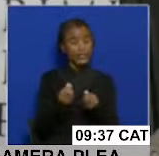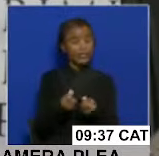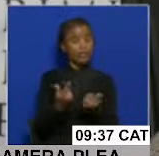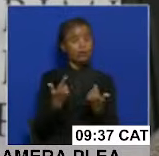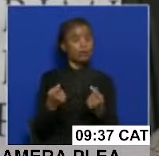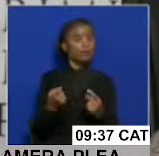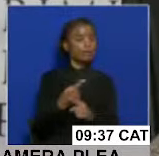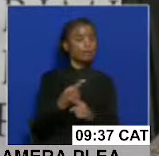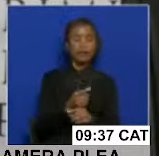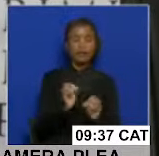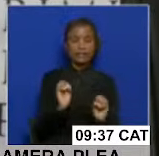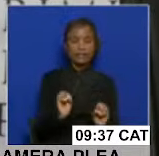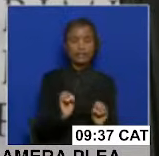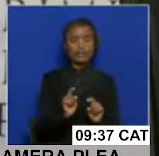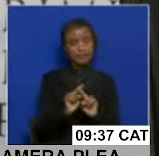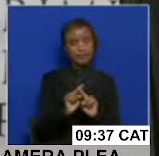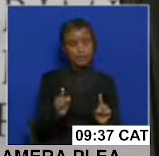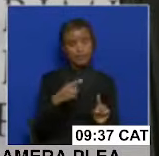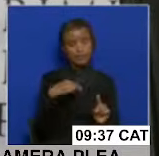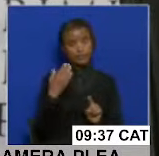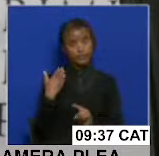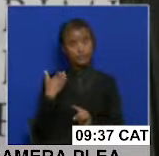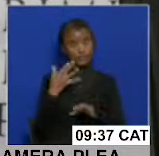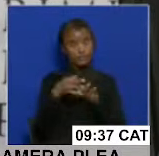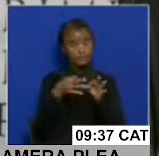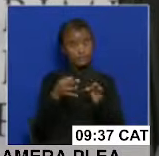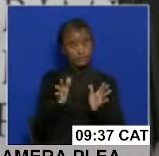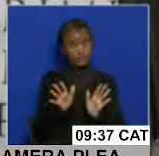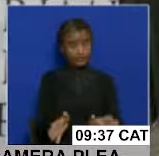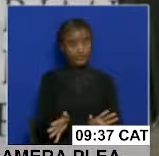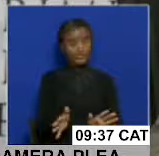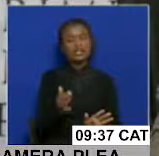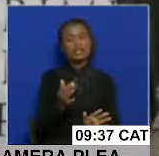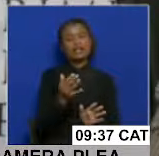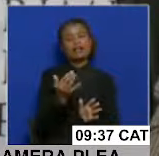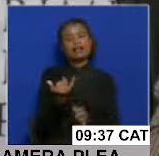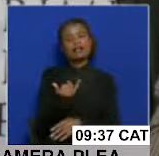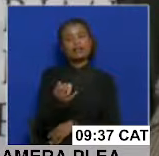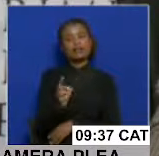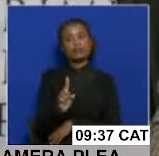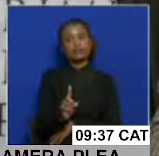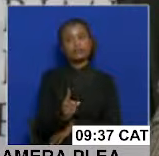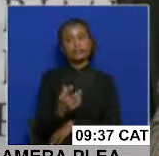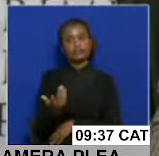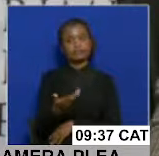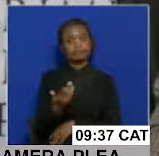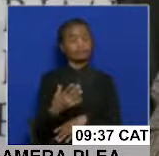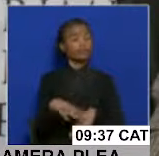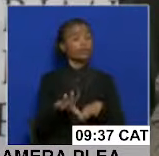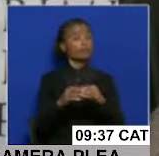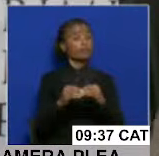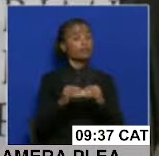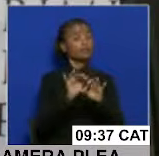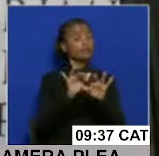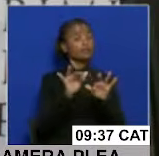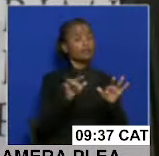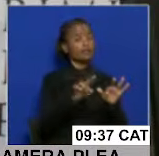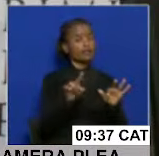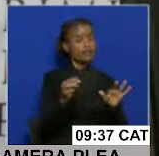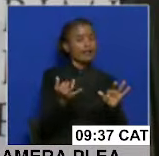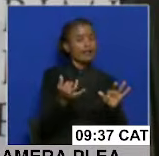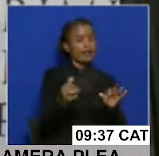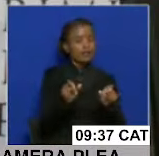it will be like evidence that members of the public hear through the radio. There is no prejudice.